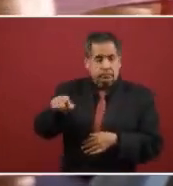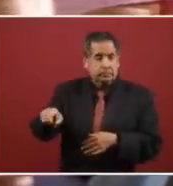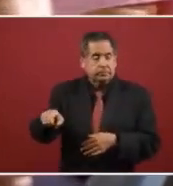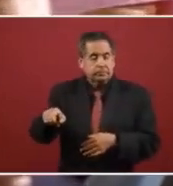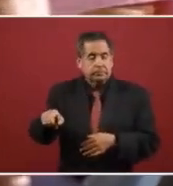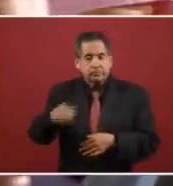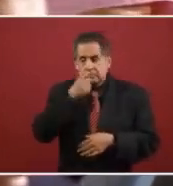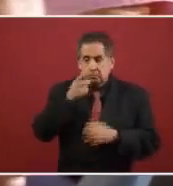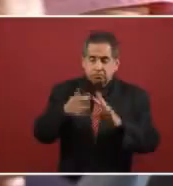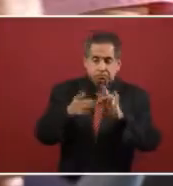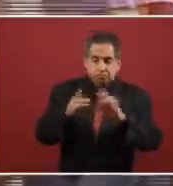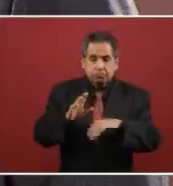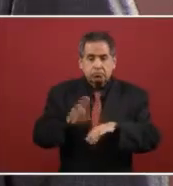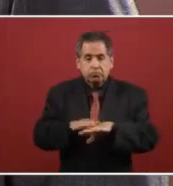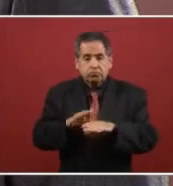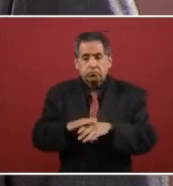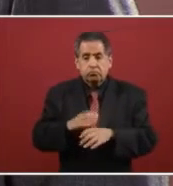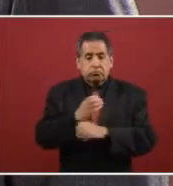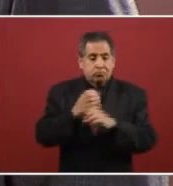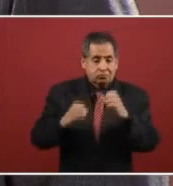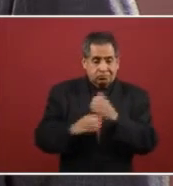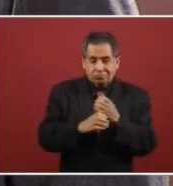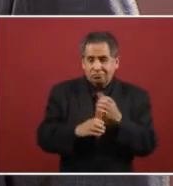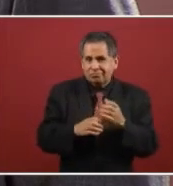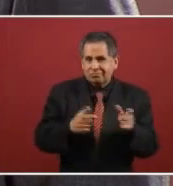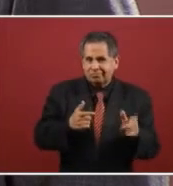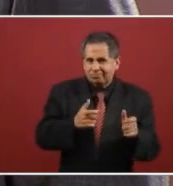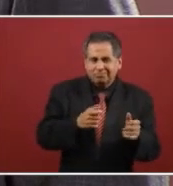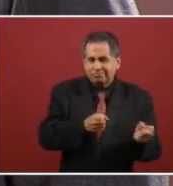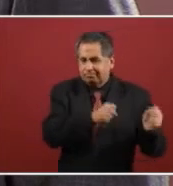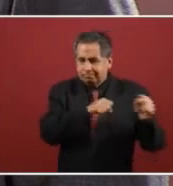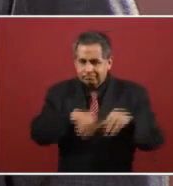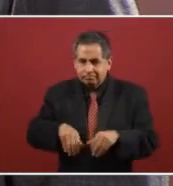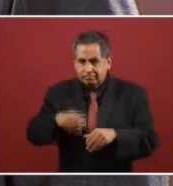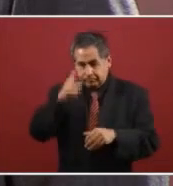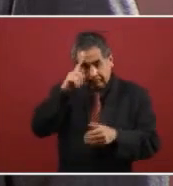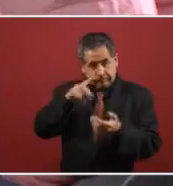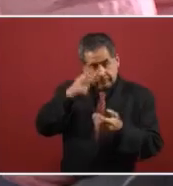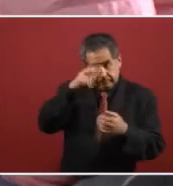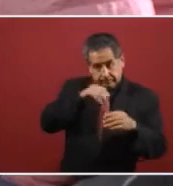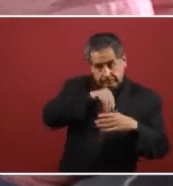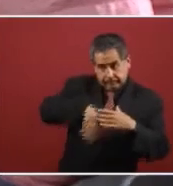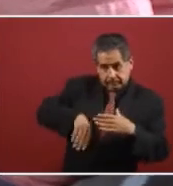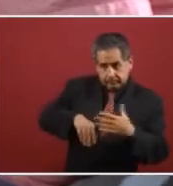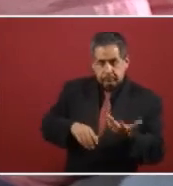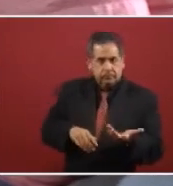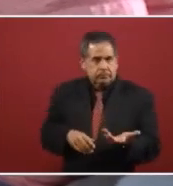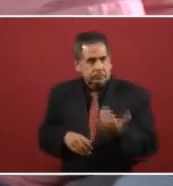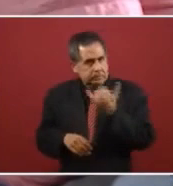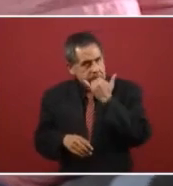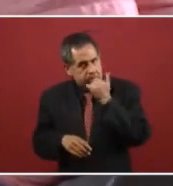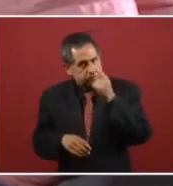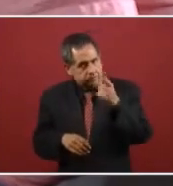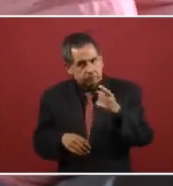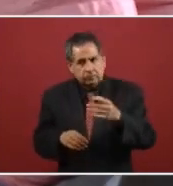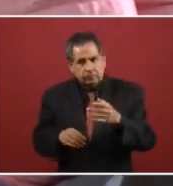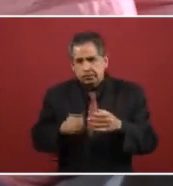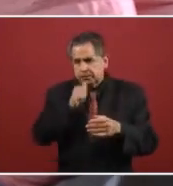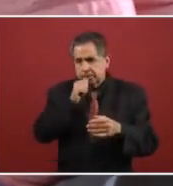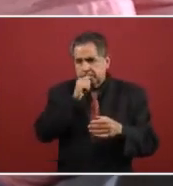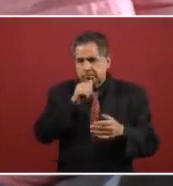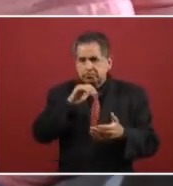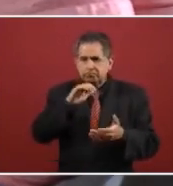So how are you going to help? And then what about the trafficking of arms from the U.S. to Mexico